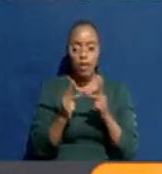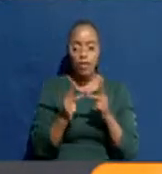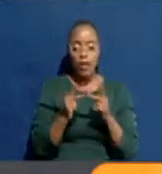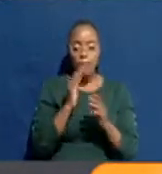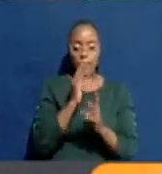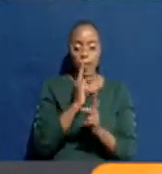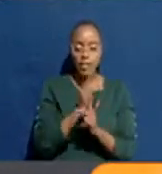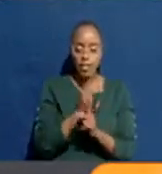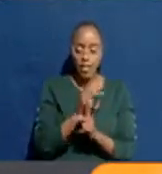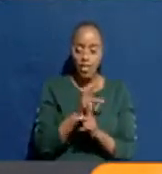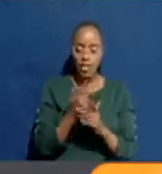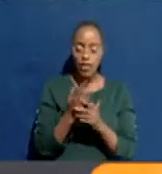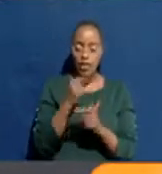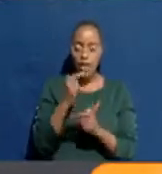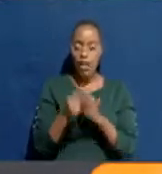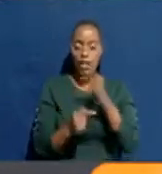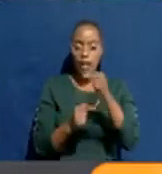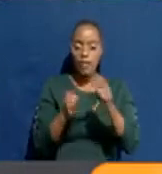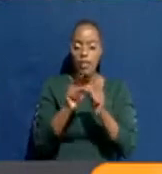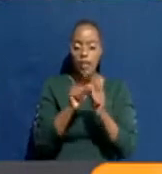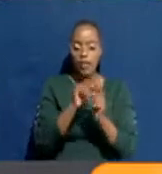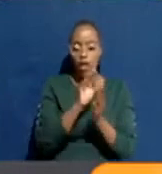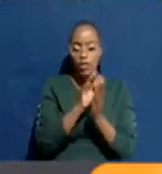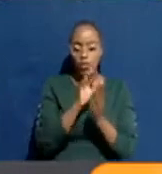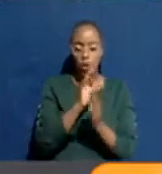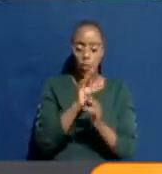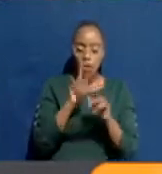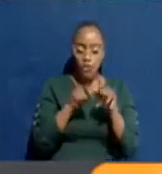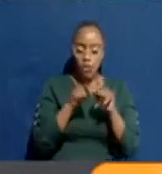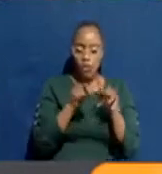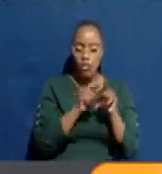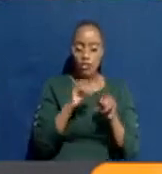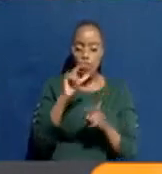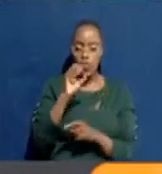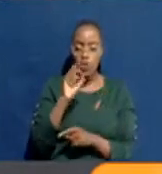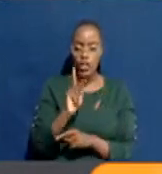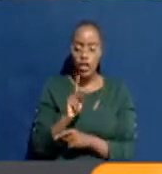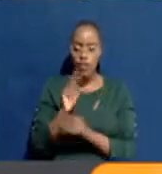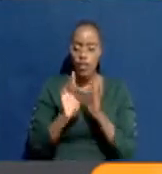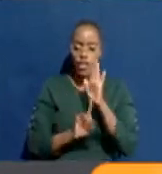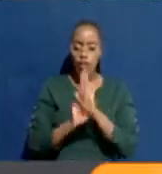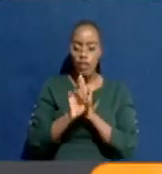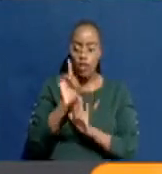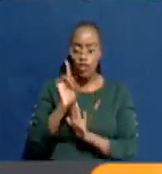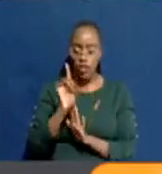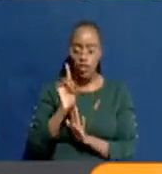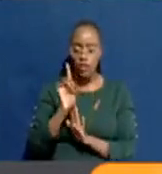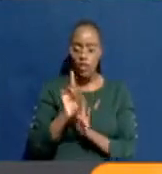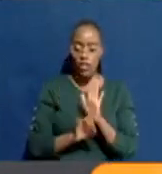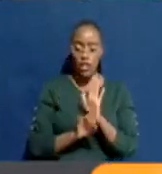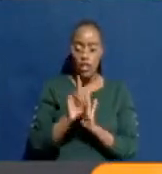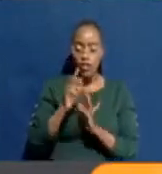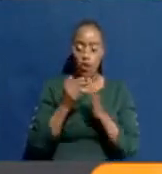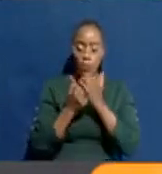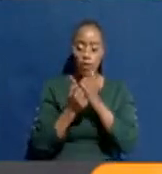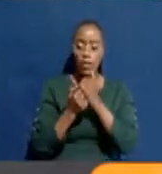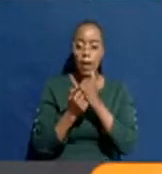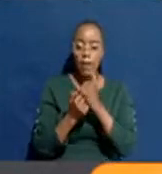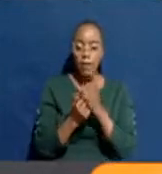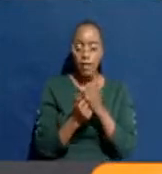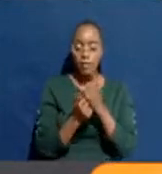maintenance, that is recurrent, we call it maintenance, development GOK, and development development partners. Mm-hmm.